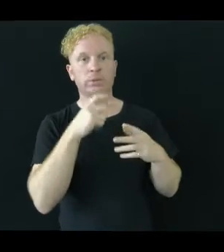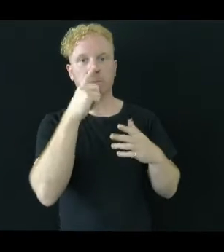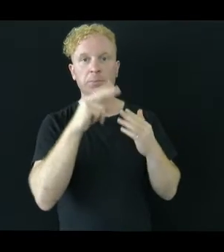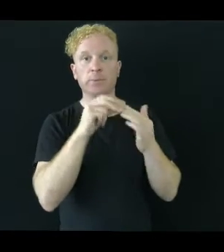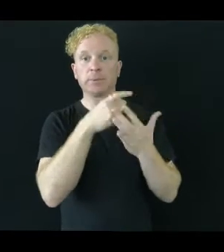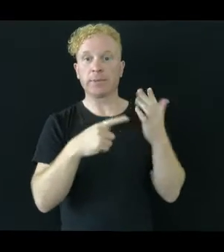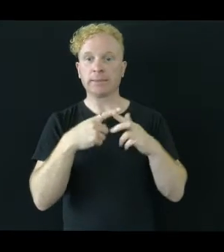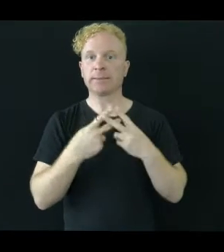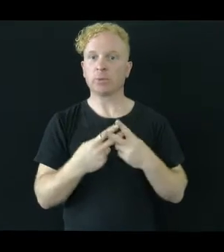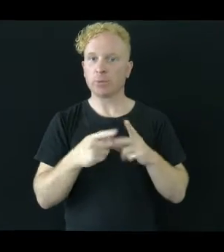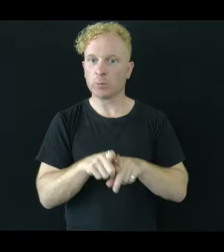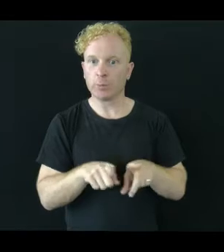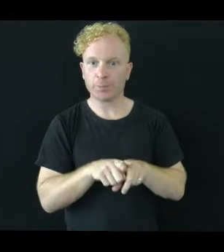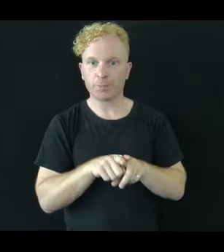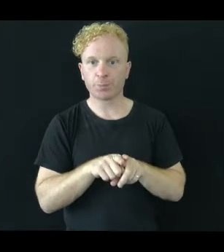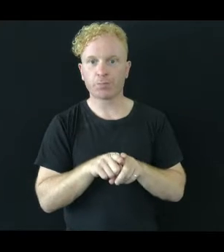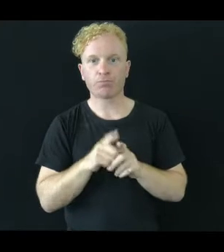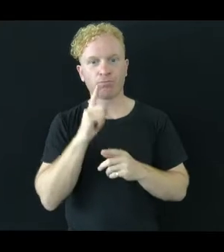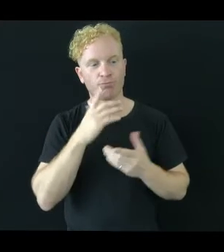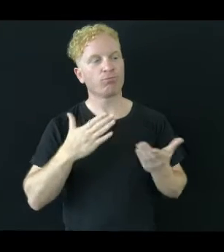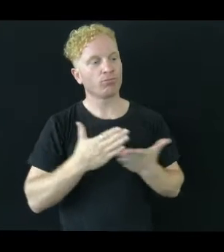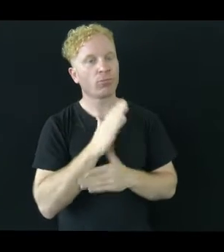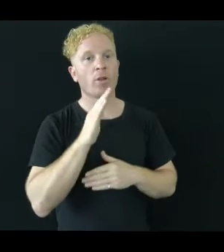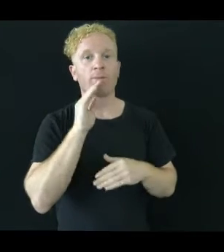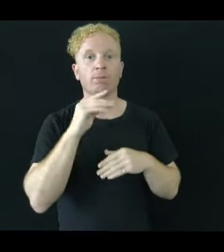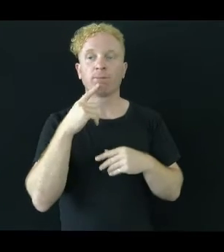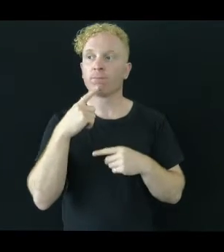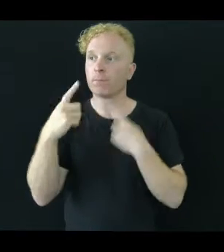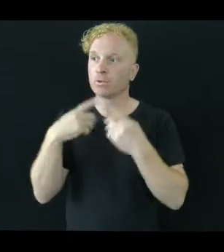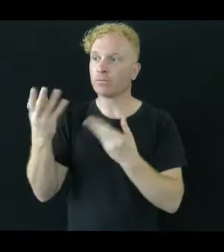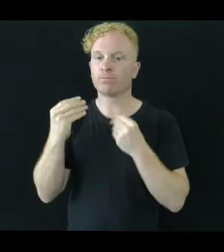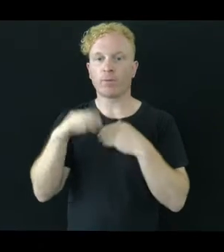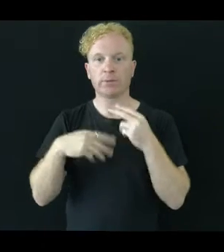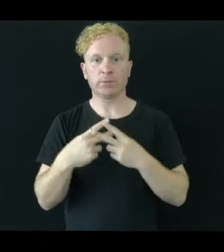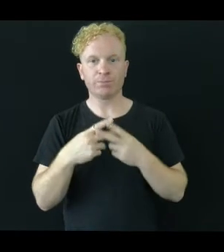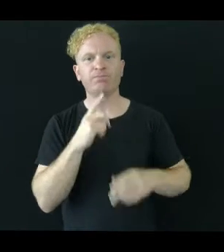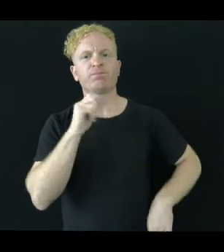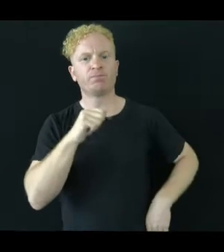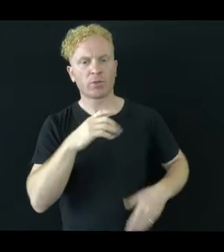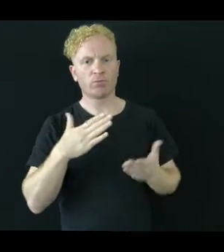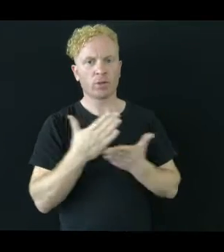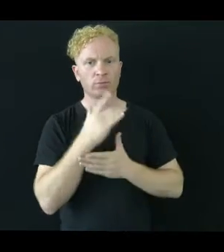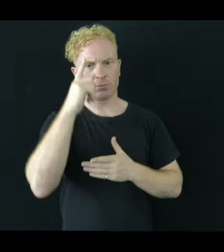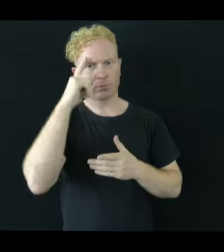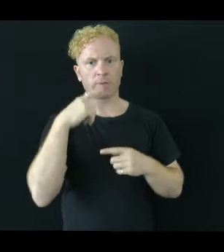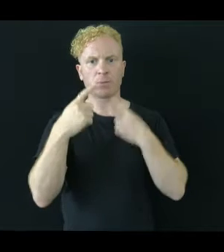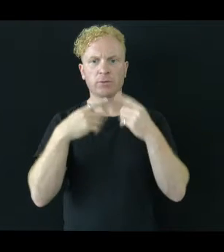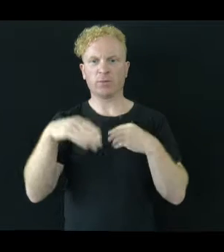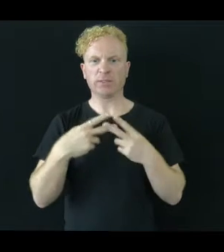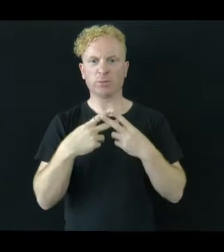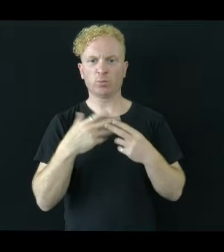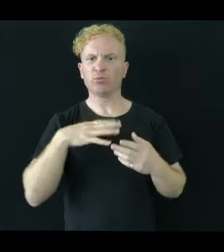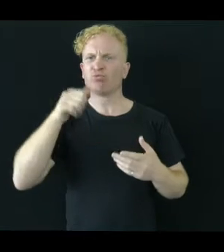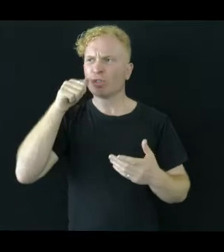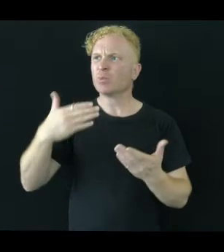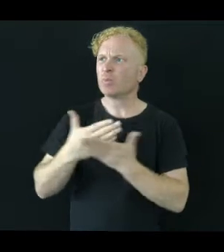people with disability and sexuality too. Yeah, and also the right to information about sexuality. I